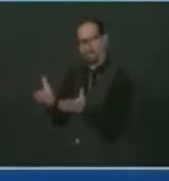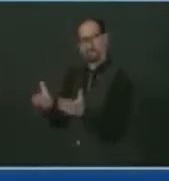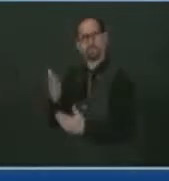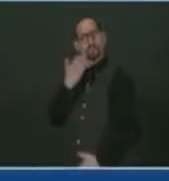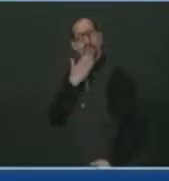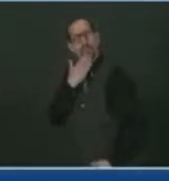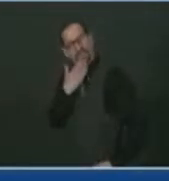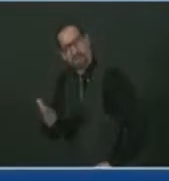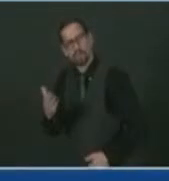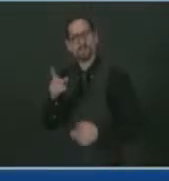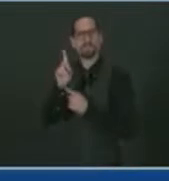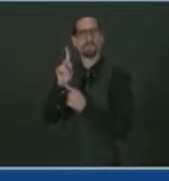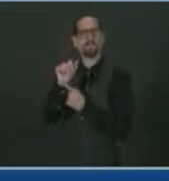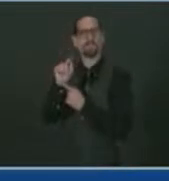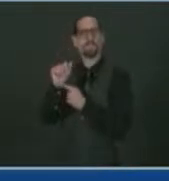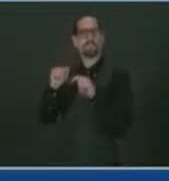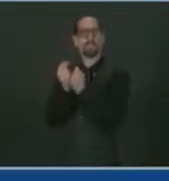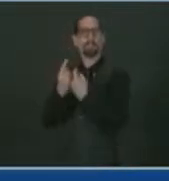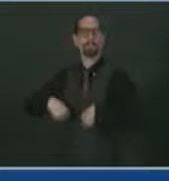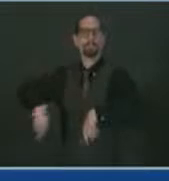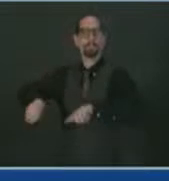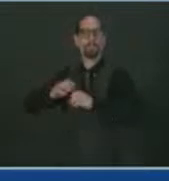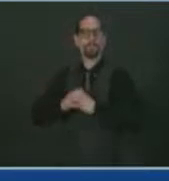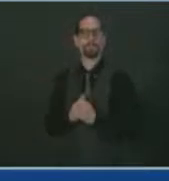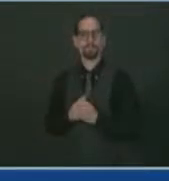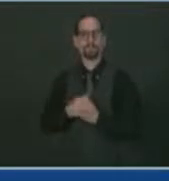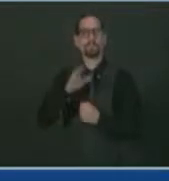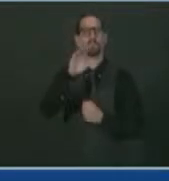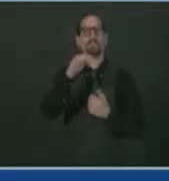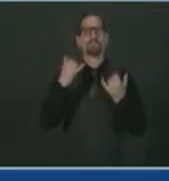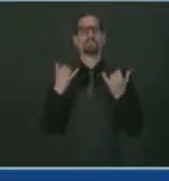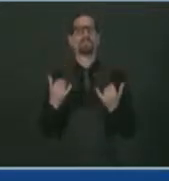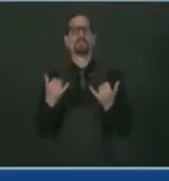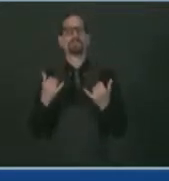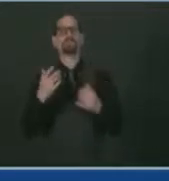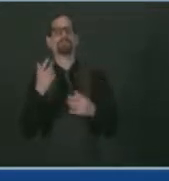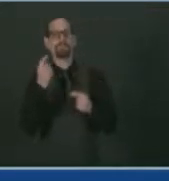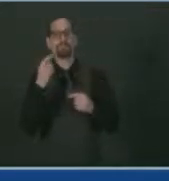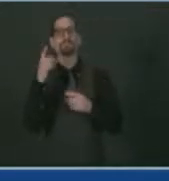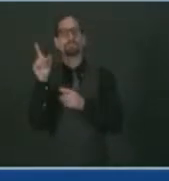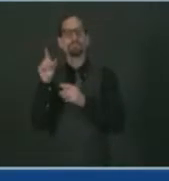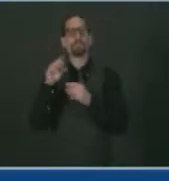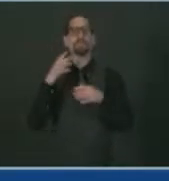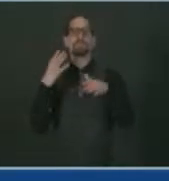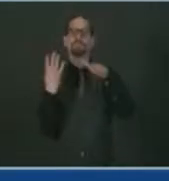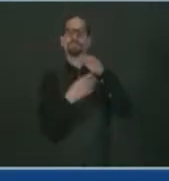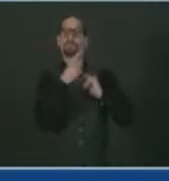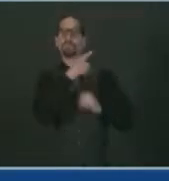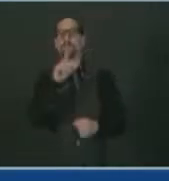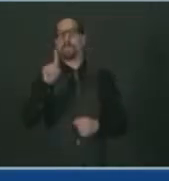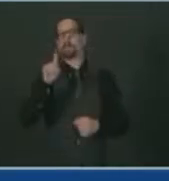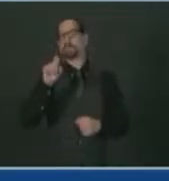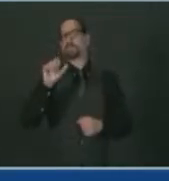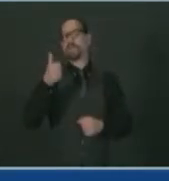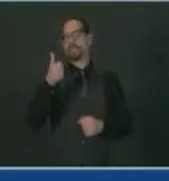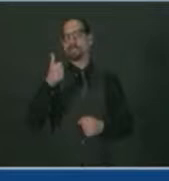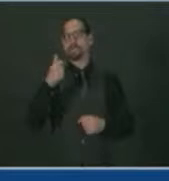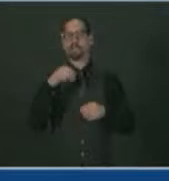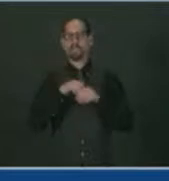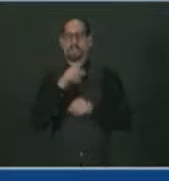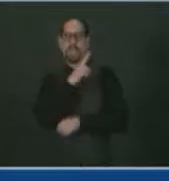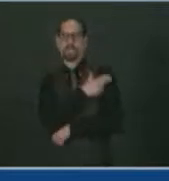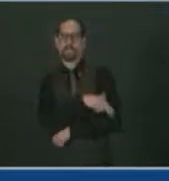110 people currently hospitalized with COVID-19. Our average for the week is 113 people, which